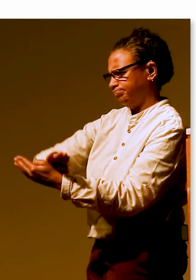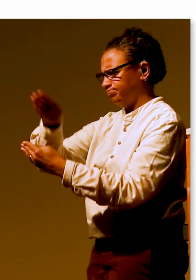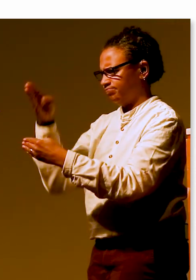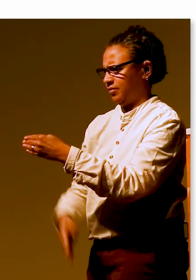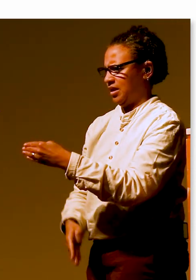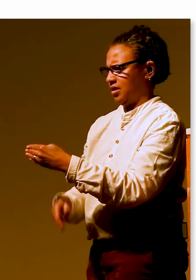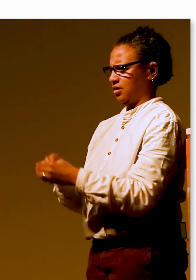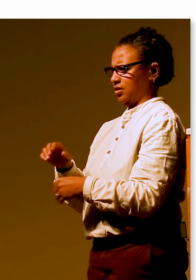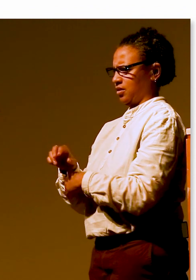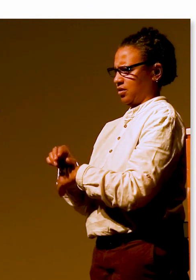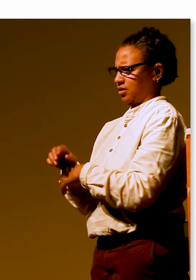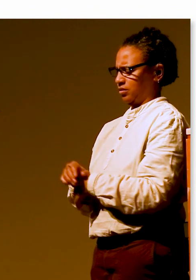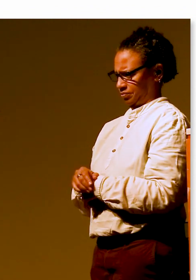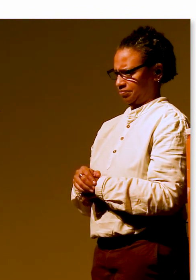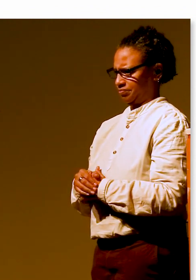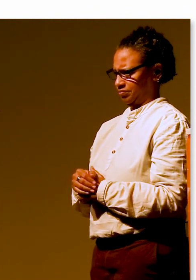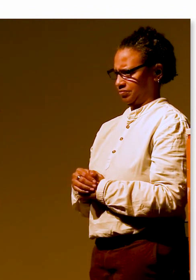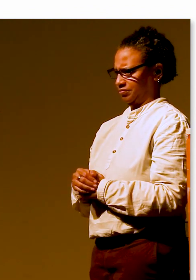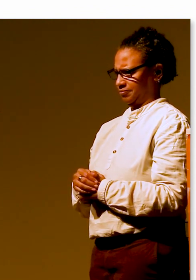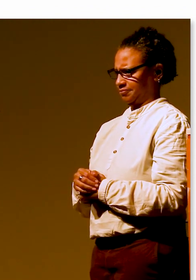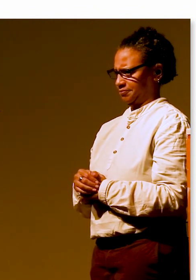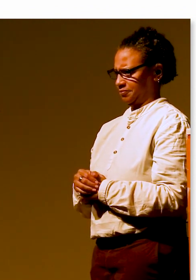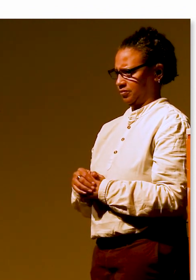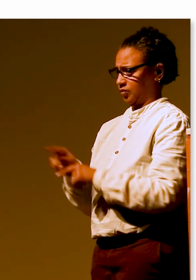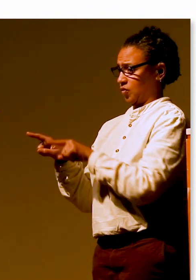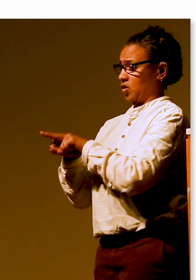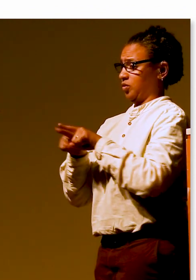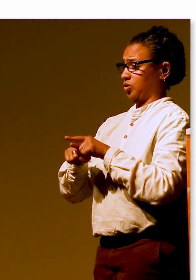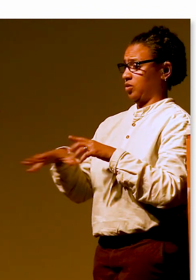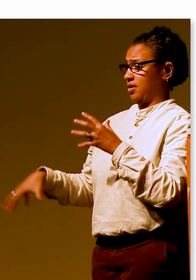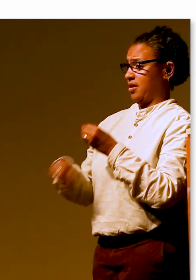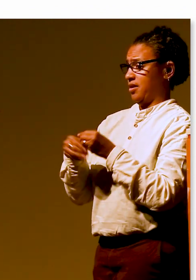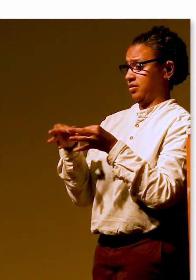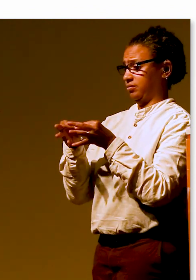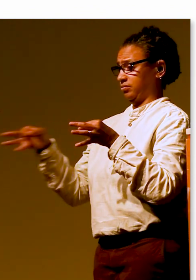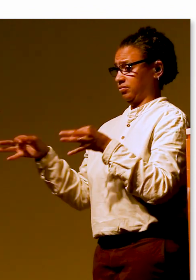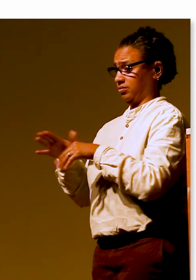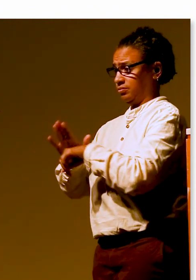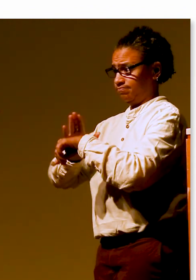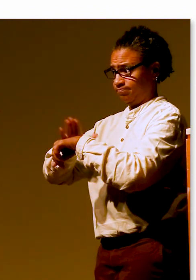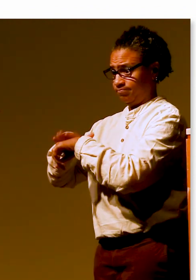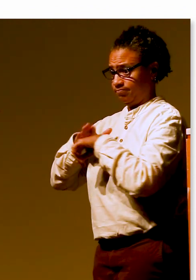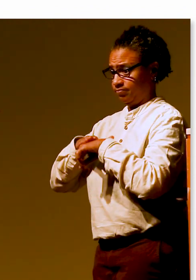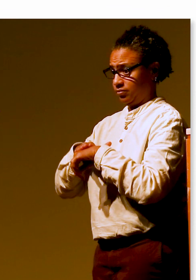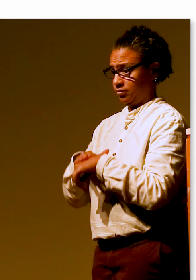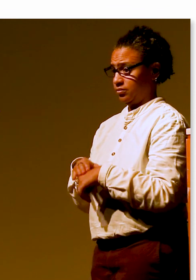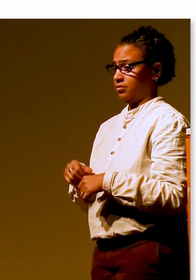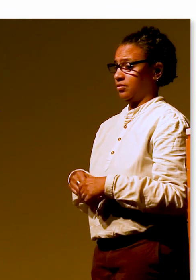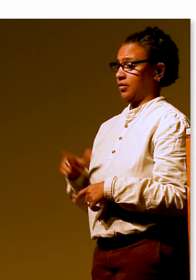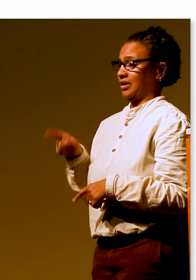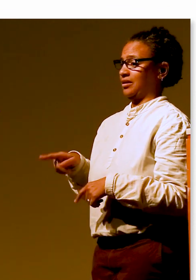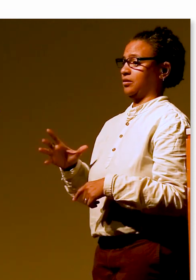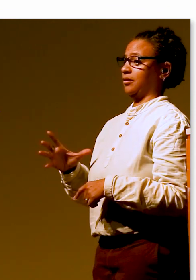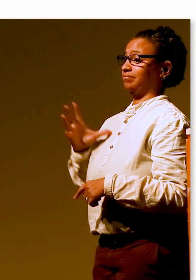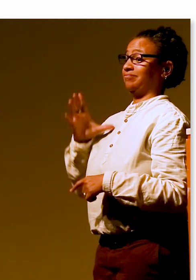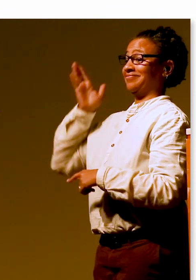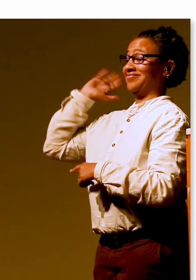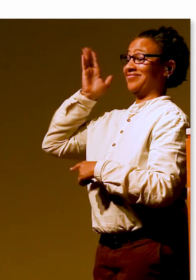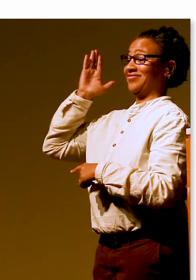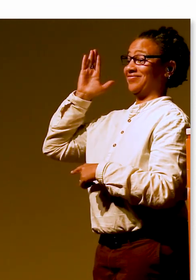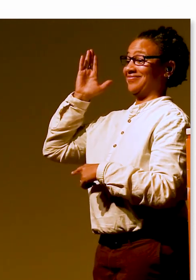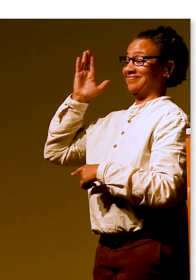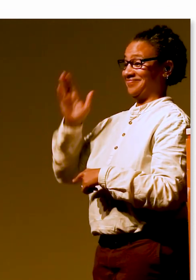Oh, and then I also want to start with a disclaimer. In this distinguished lecture,